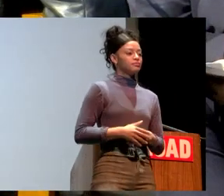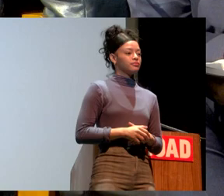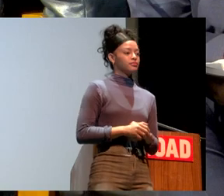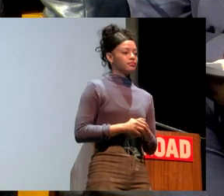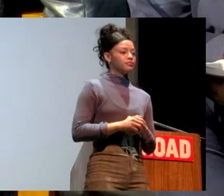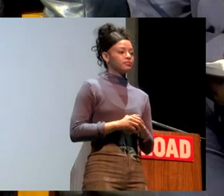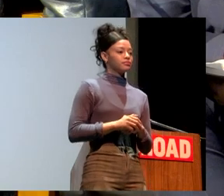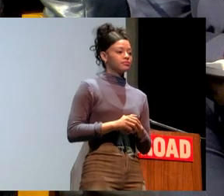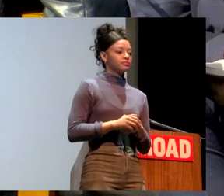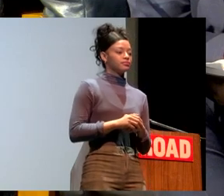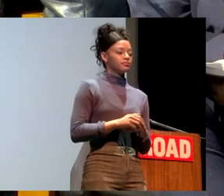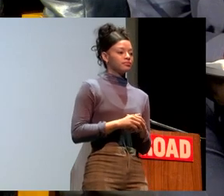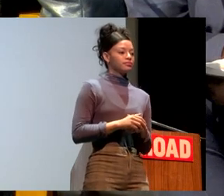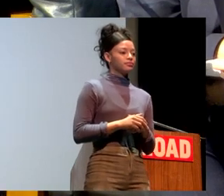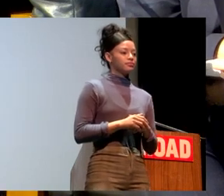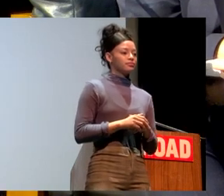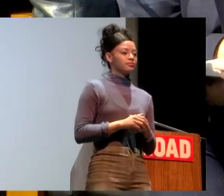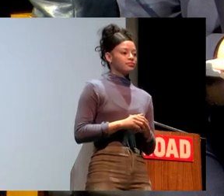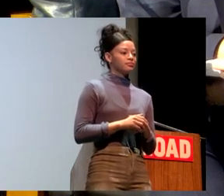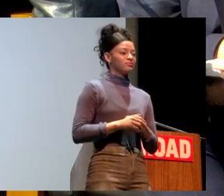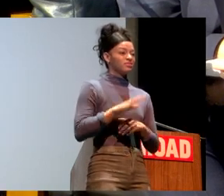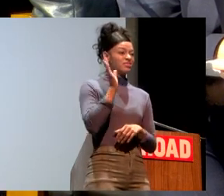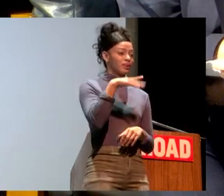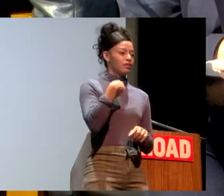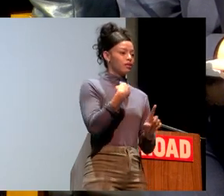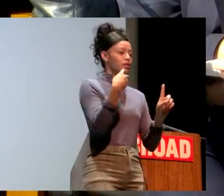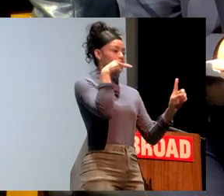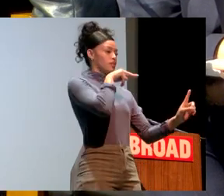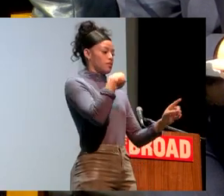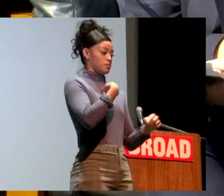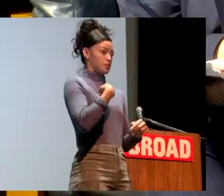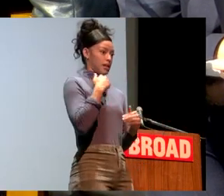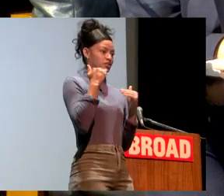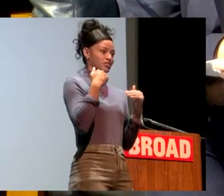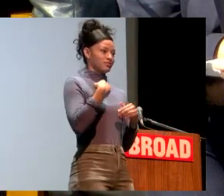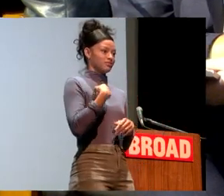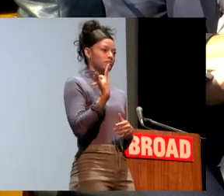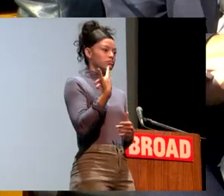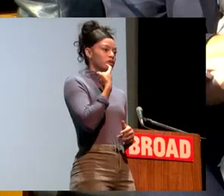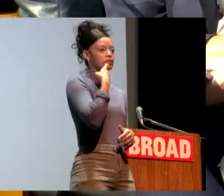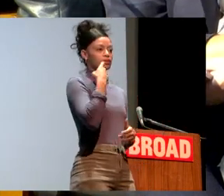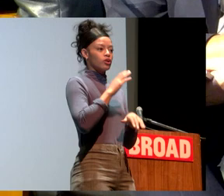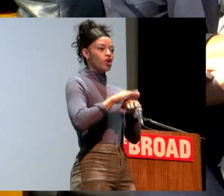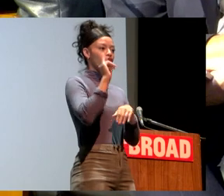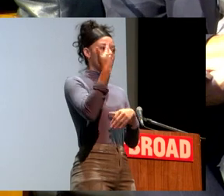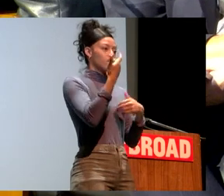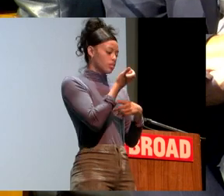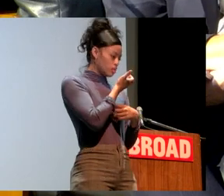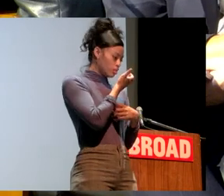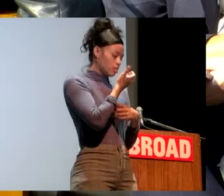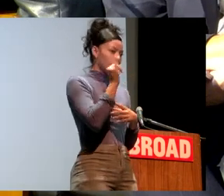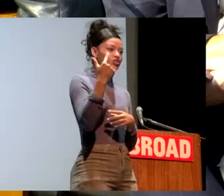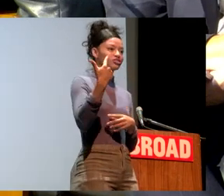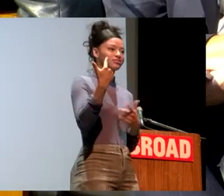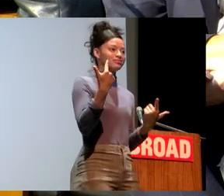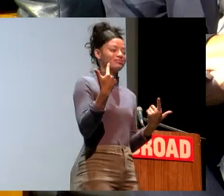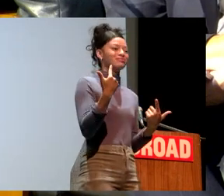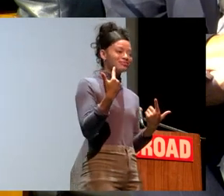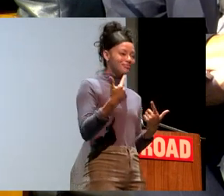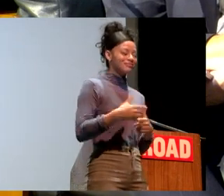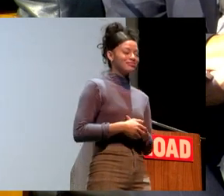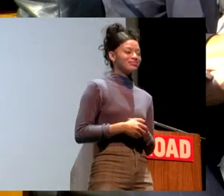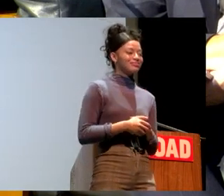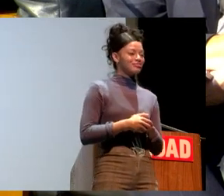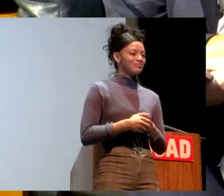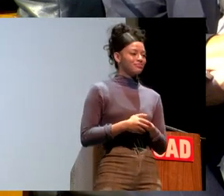only playing. First, it's making you work your reflexes, especially in competitive type of games like Fortnite. It's making you trigger on your